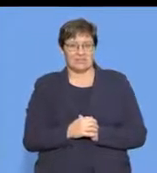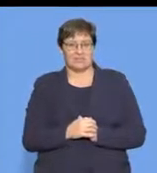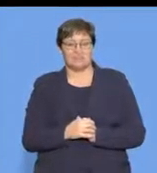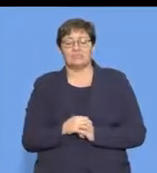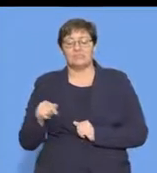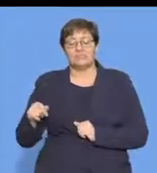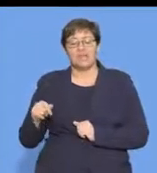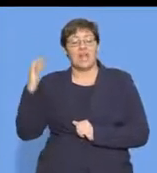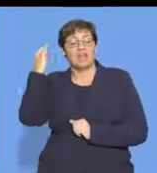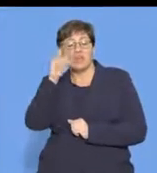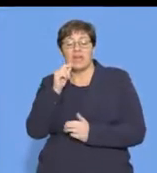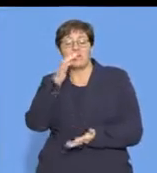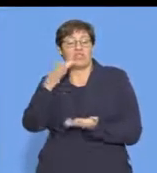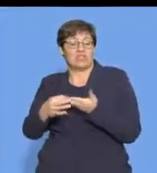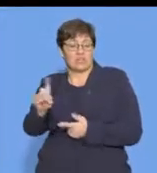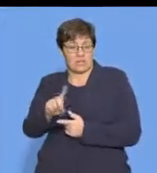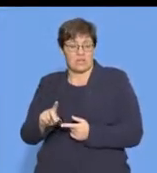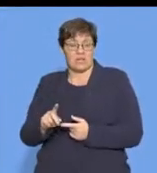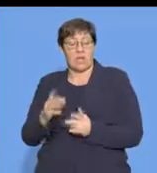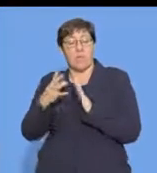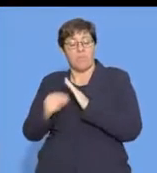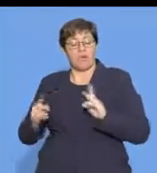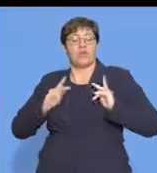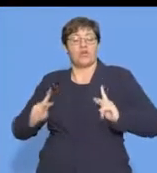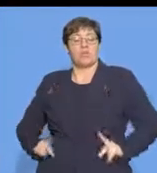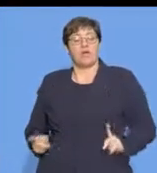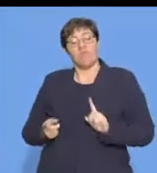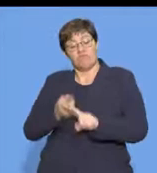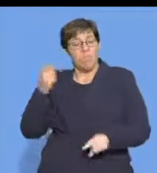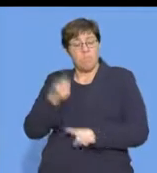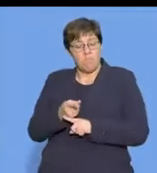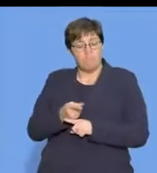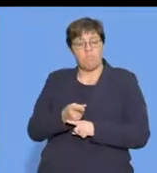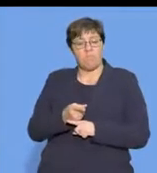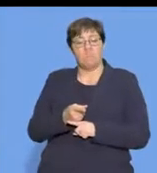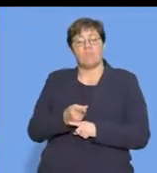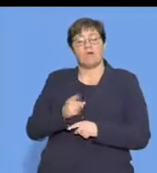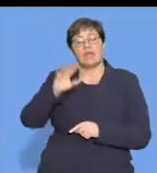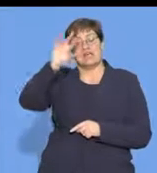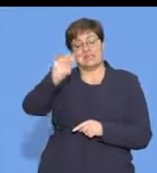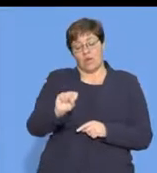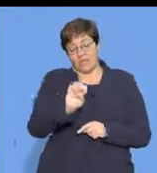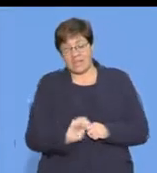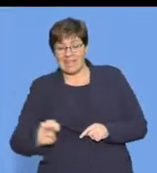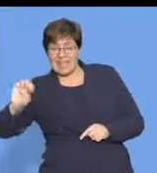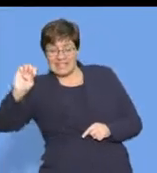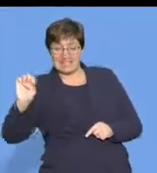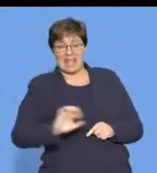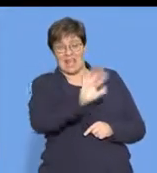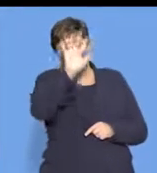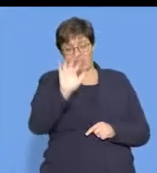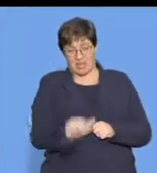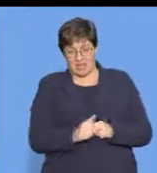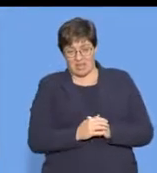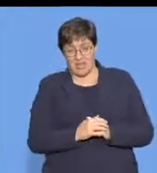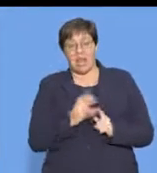theory suggests that modern humans originated in southeastern Africa. And dispersed